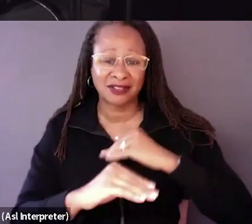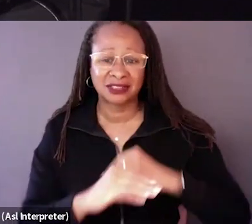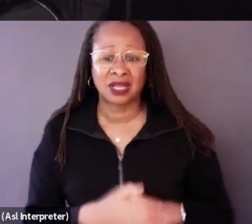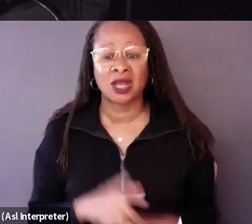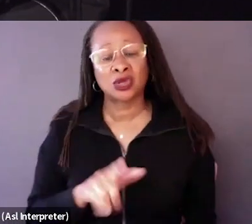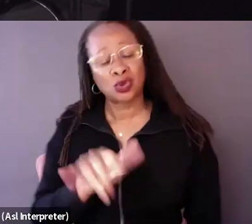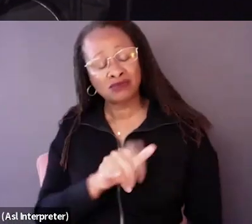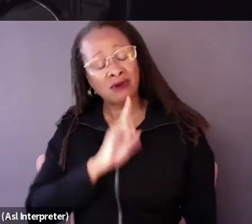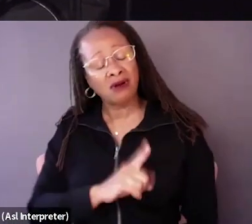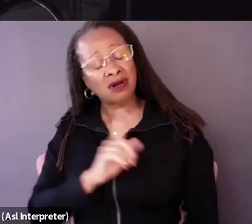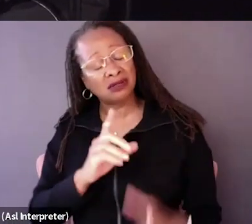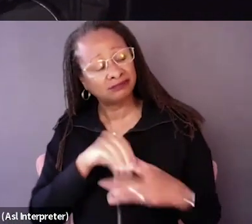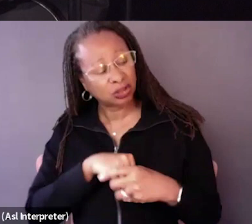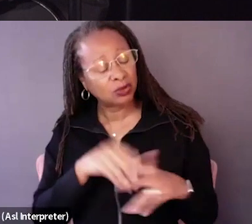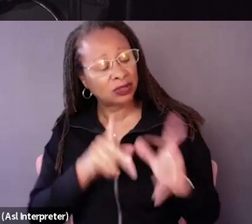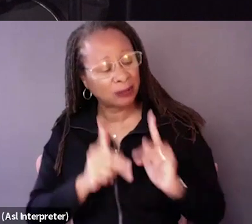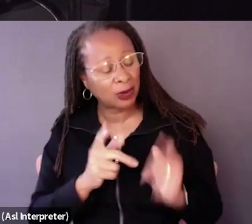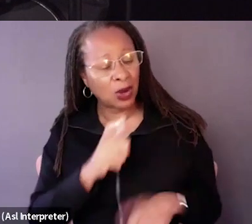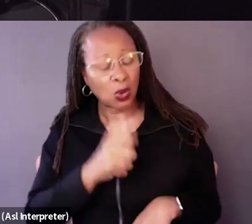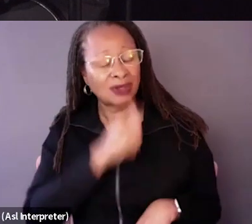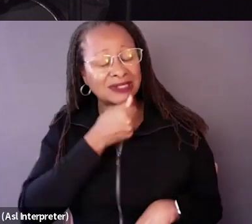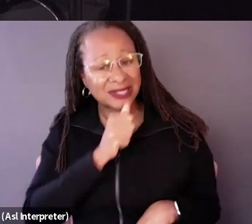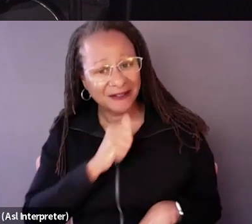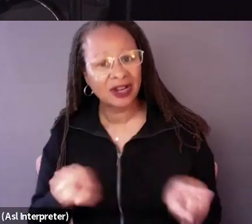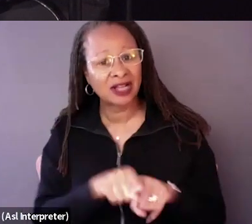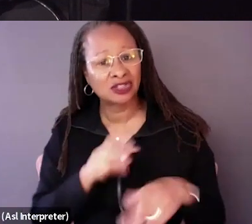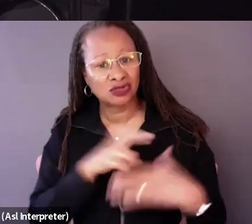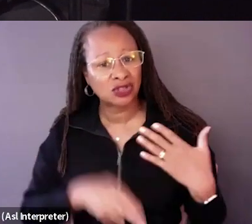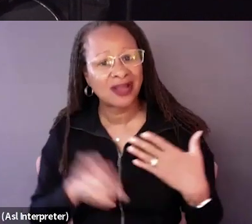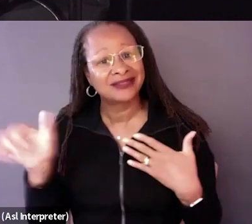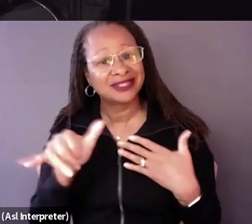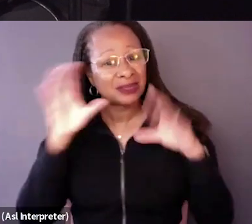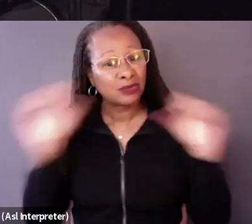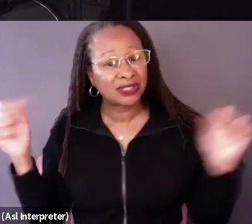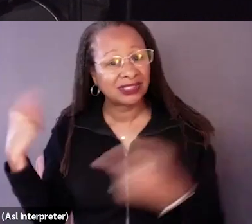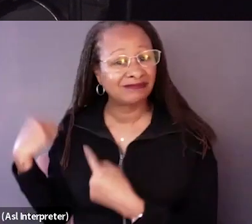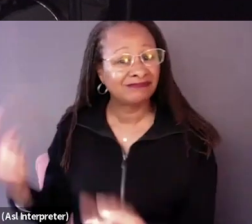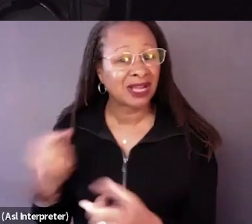are among those who are suffering as a result of what's happened